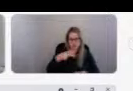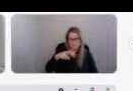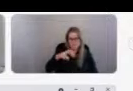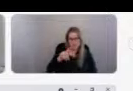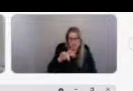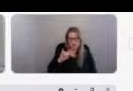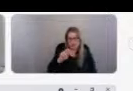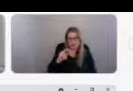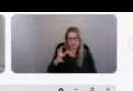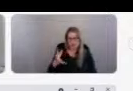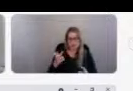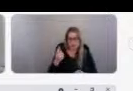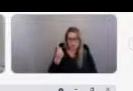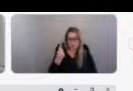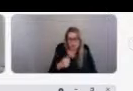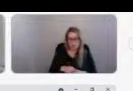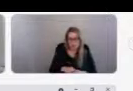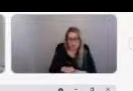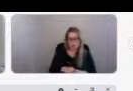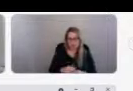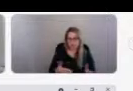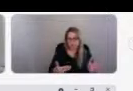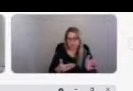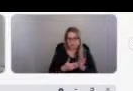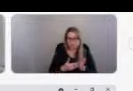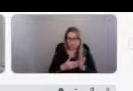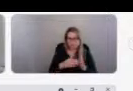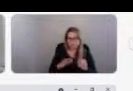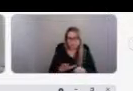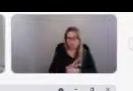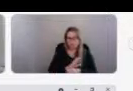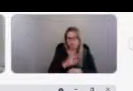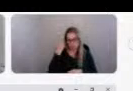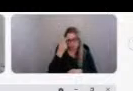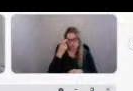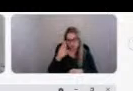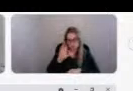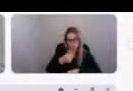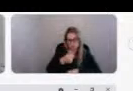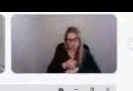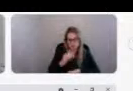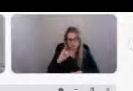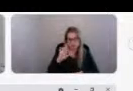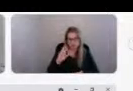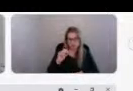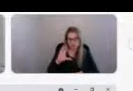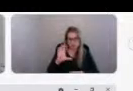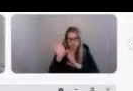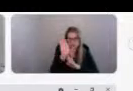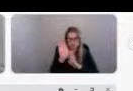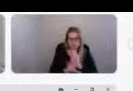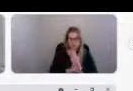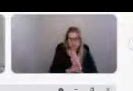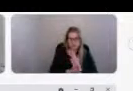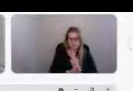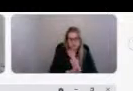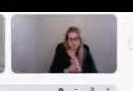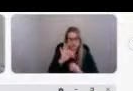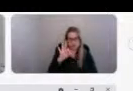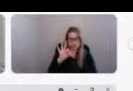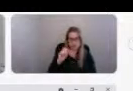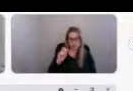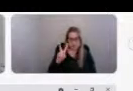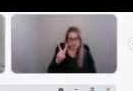people say they want one goes against the whole reason we created the irc constitutionally version 9.2